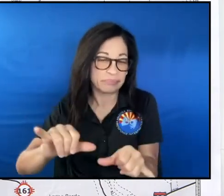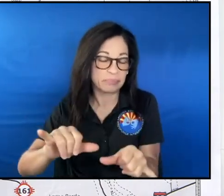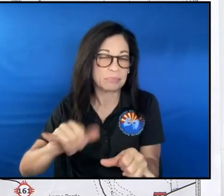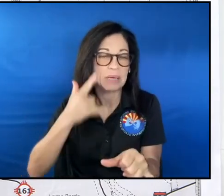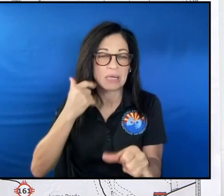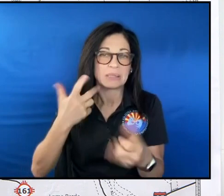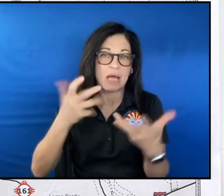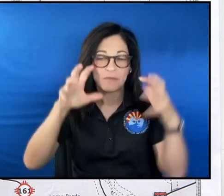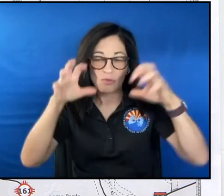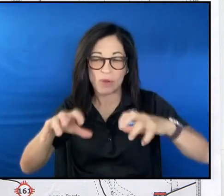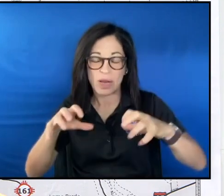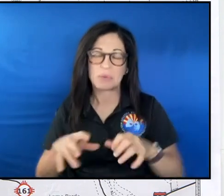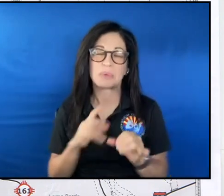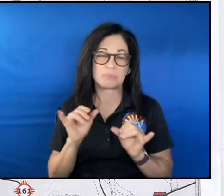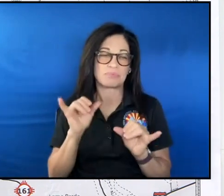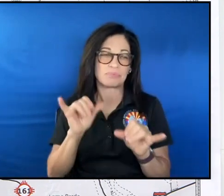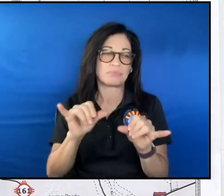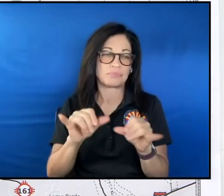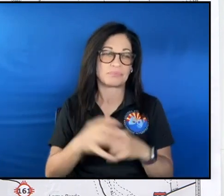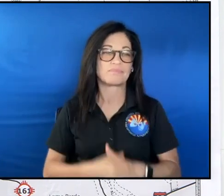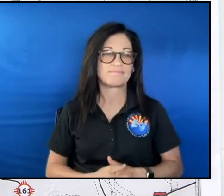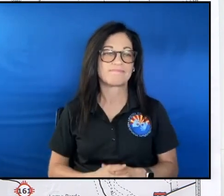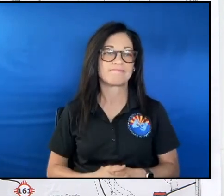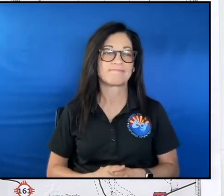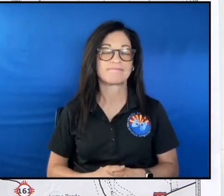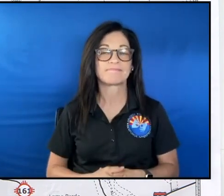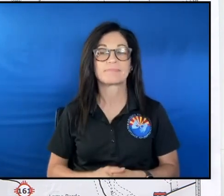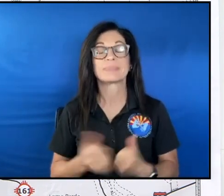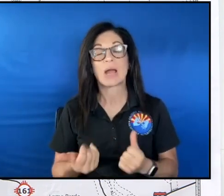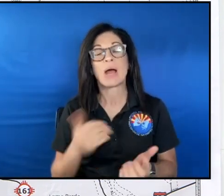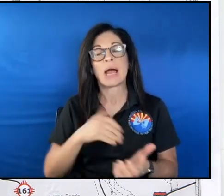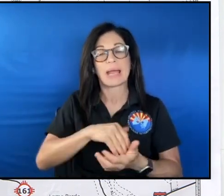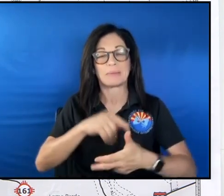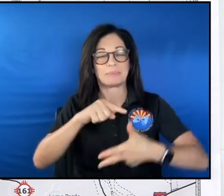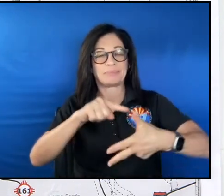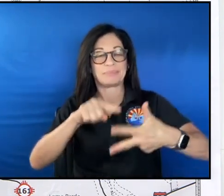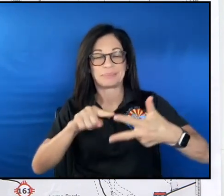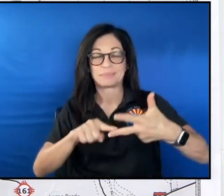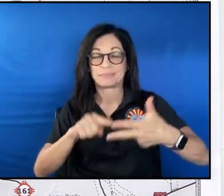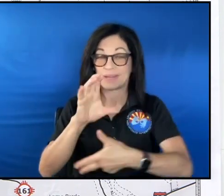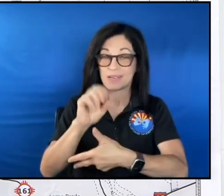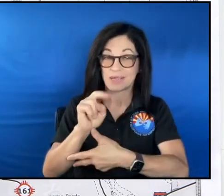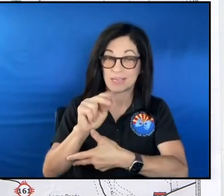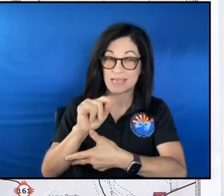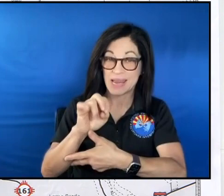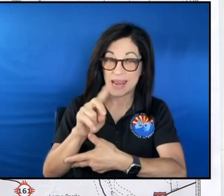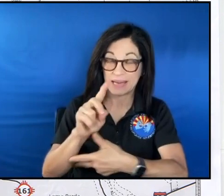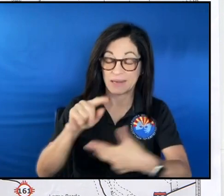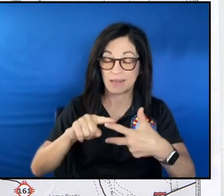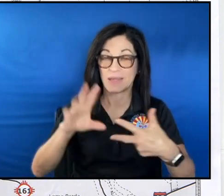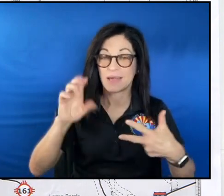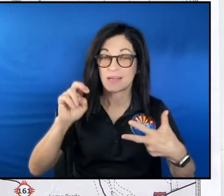it hasn't. So going back to the containment, controlled, and out, So once